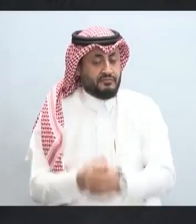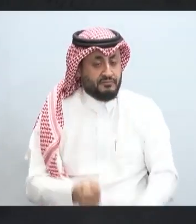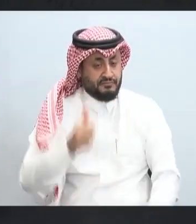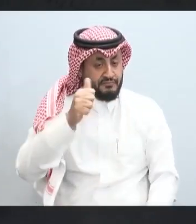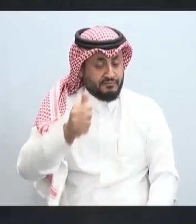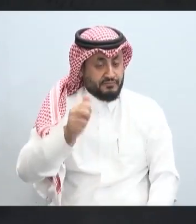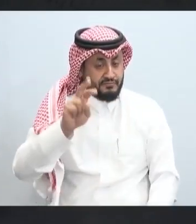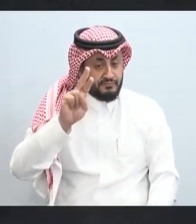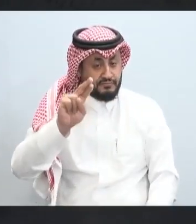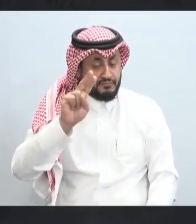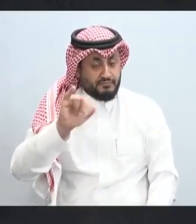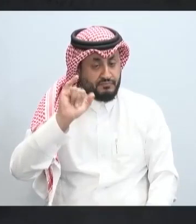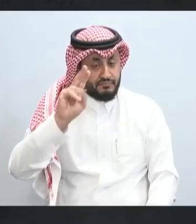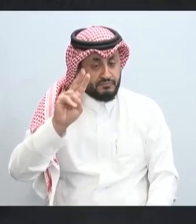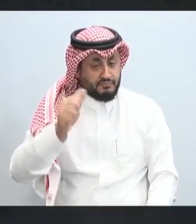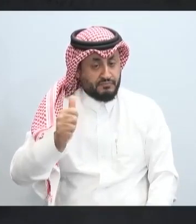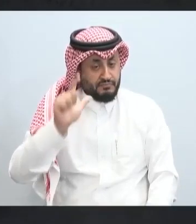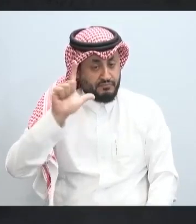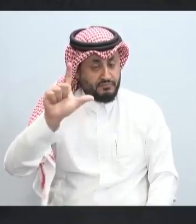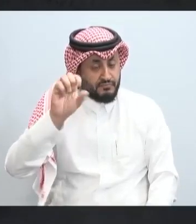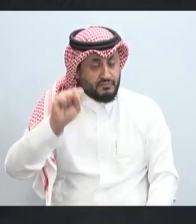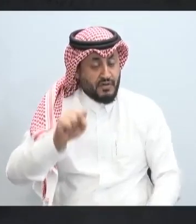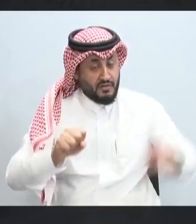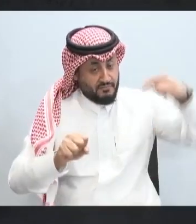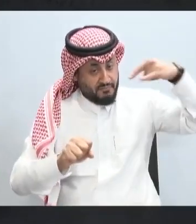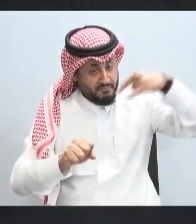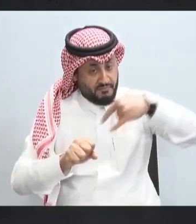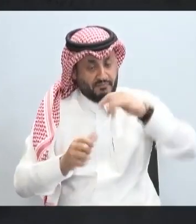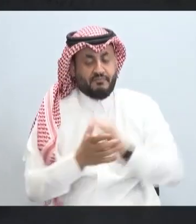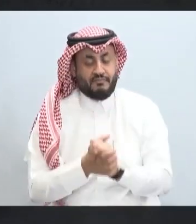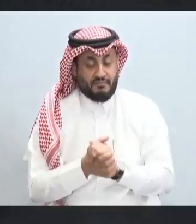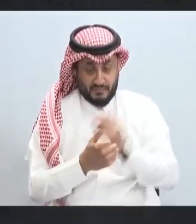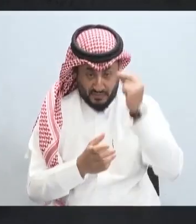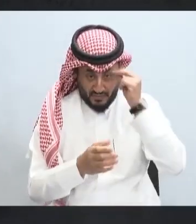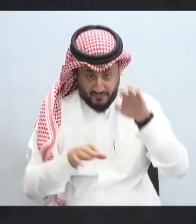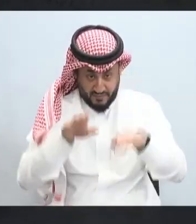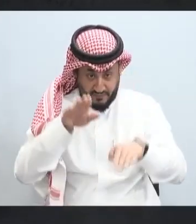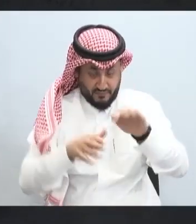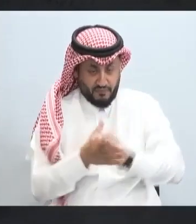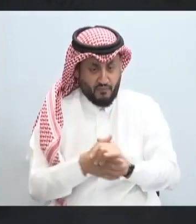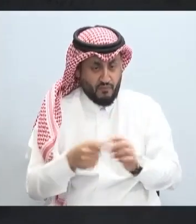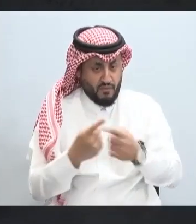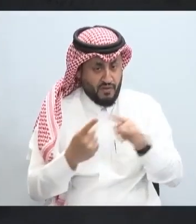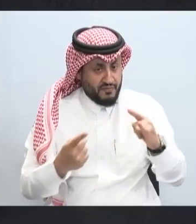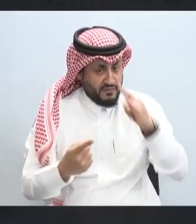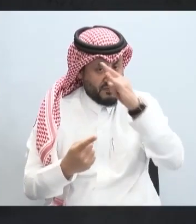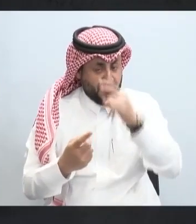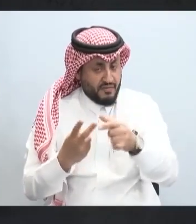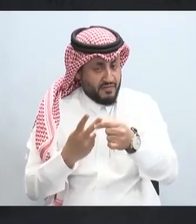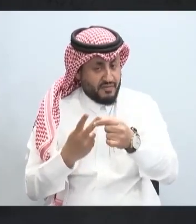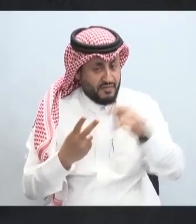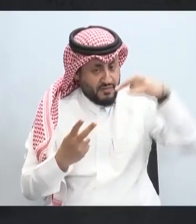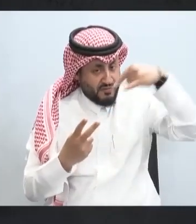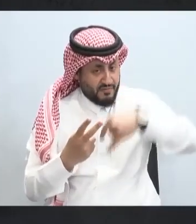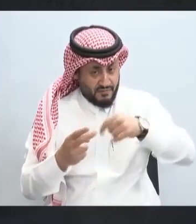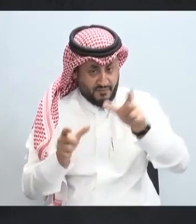from your airport, from the airport you are in. And also you can see other flight board that